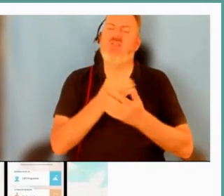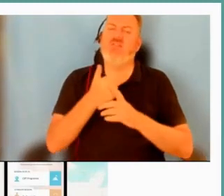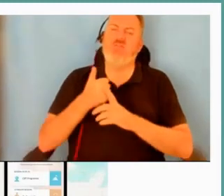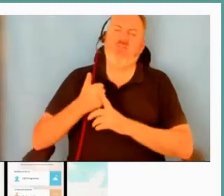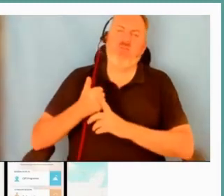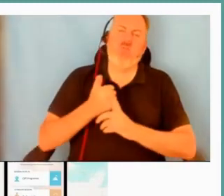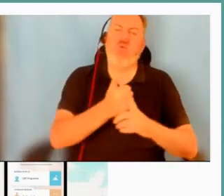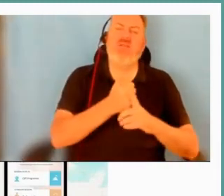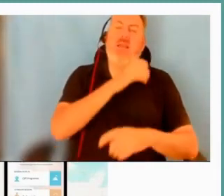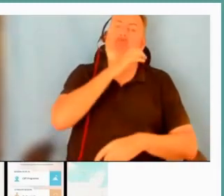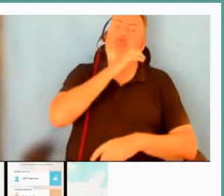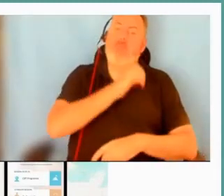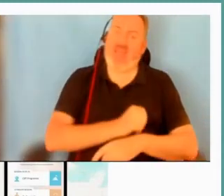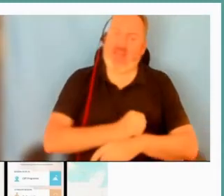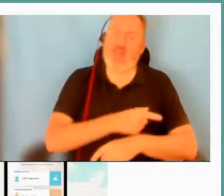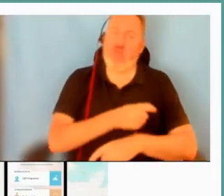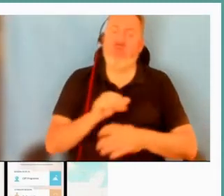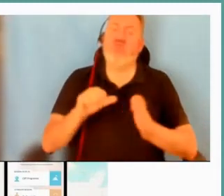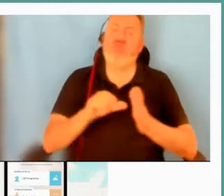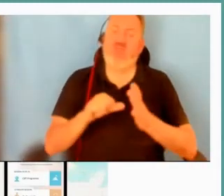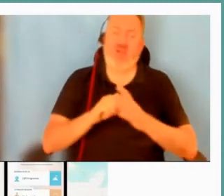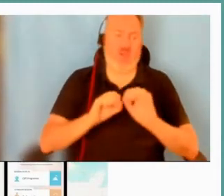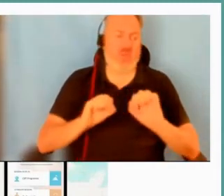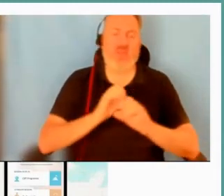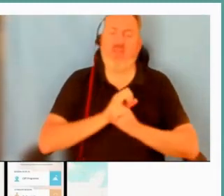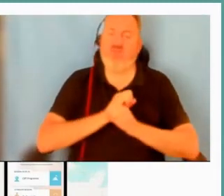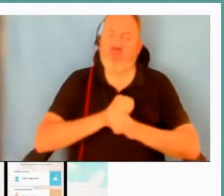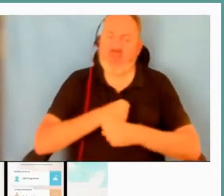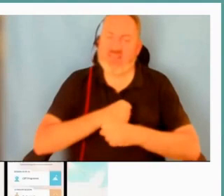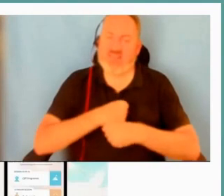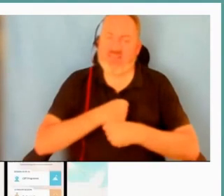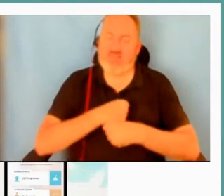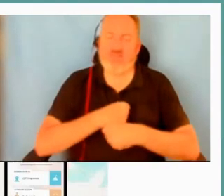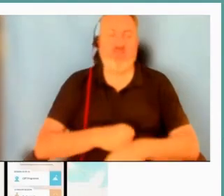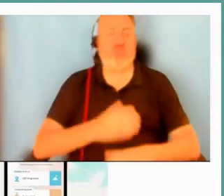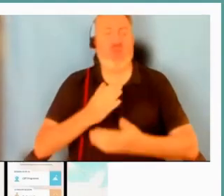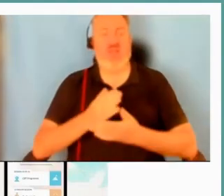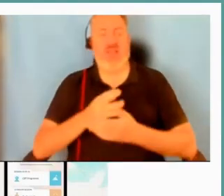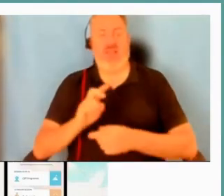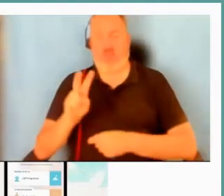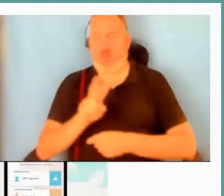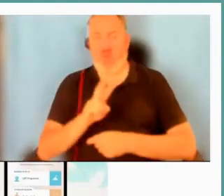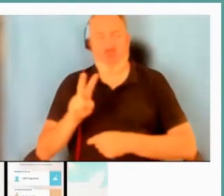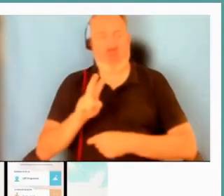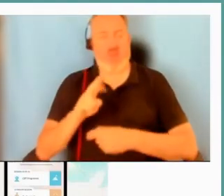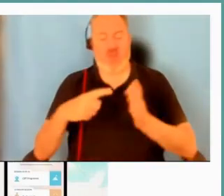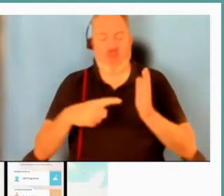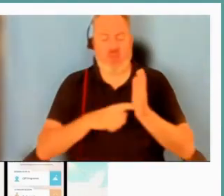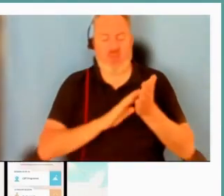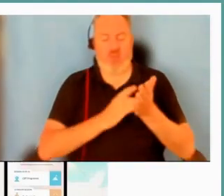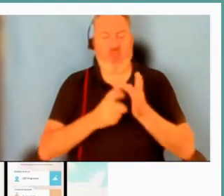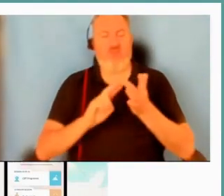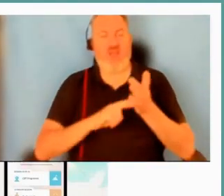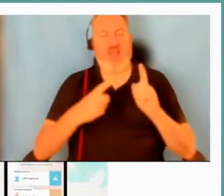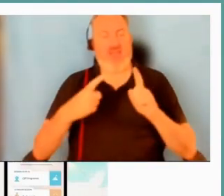Thrive is a digital mental health company. So both of these organisations have partnered to develop